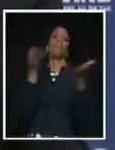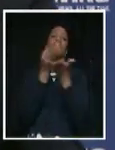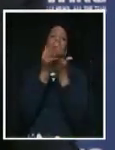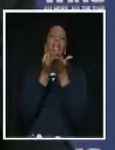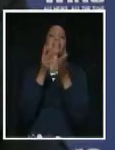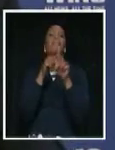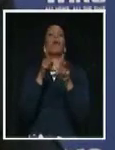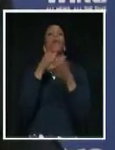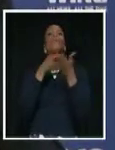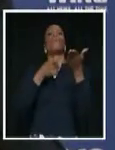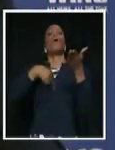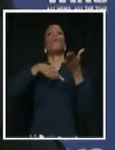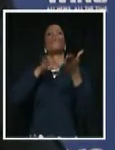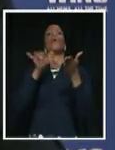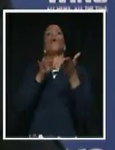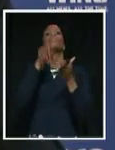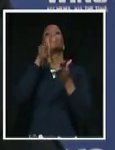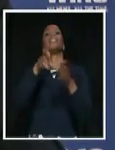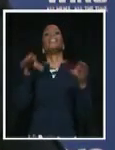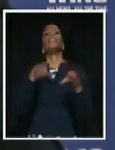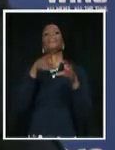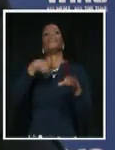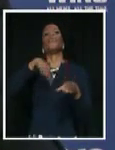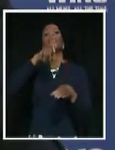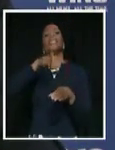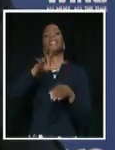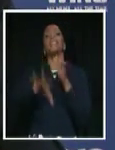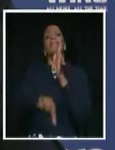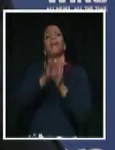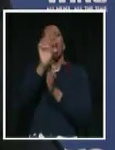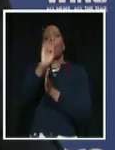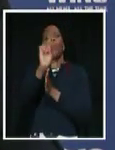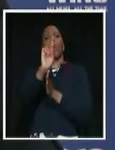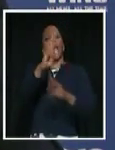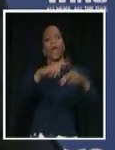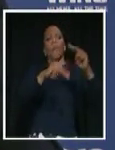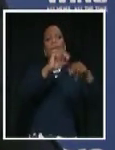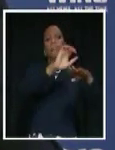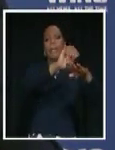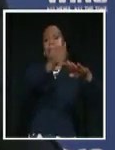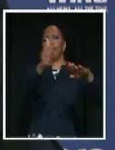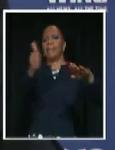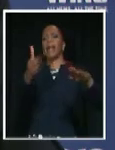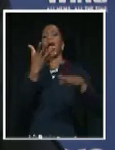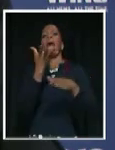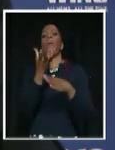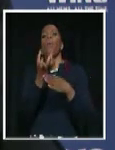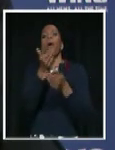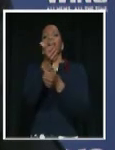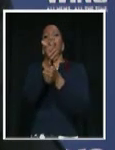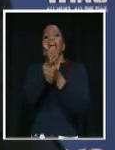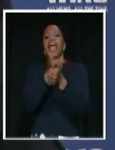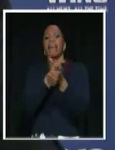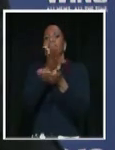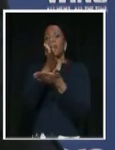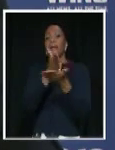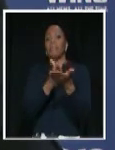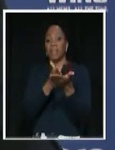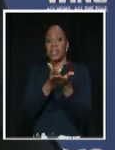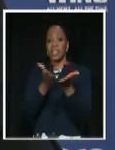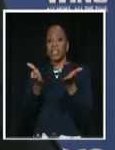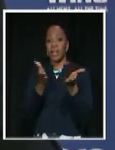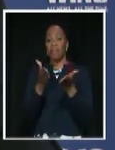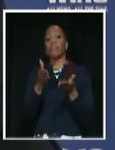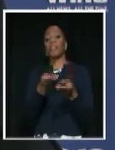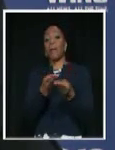here's what we also need to do. We need to find out where we can build it. I want every piece of surplus property that's owned by a state agency. As mayor, I